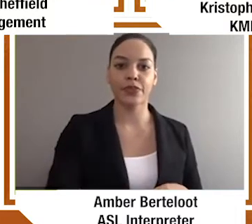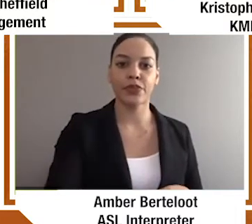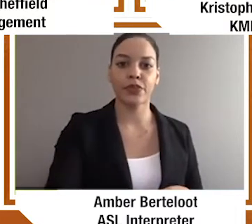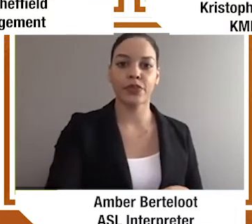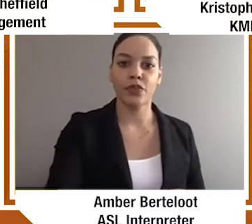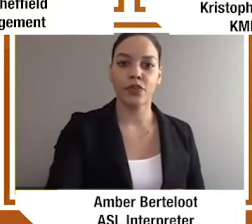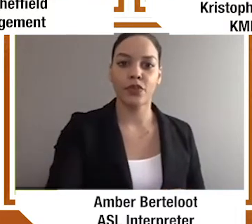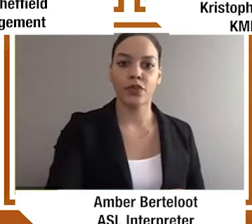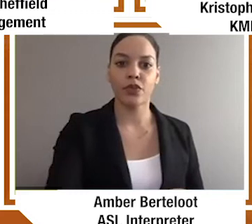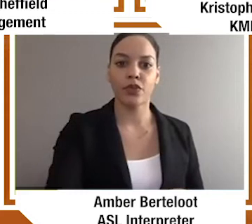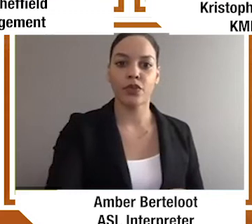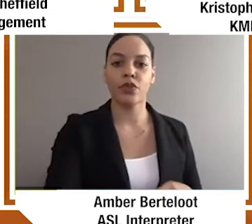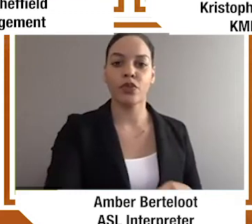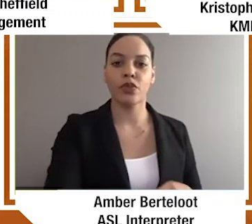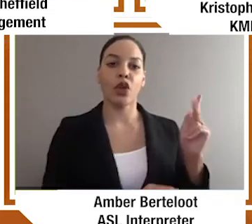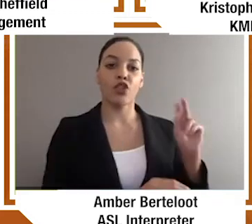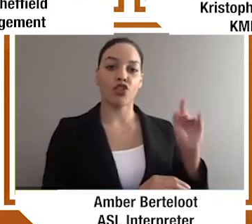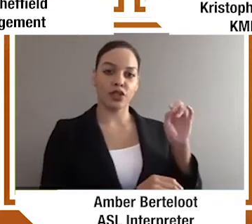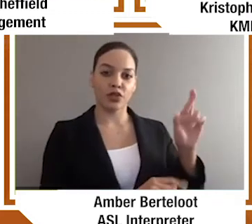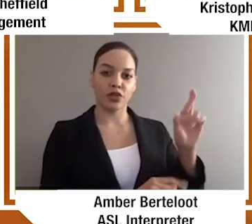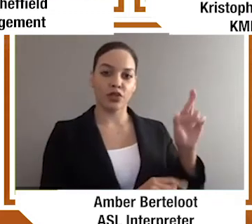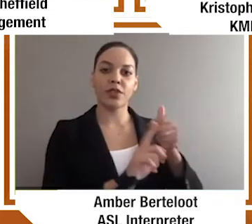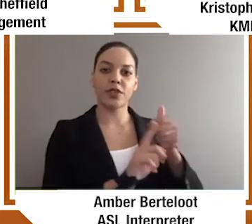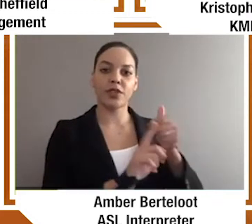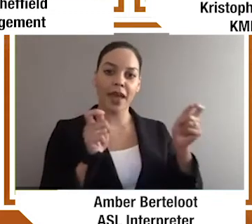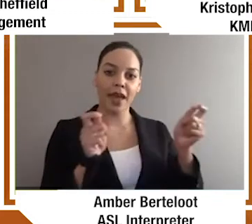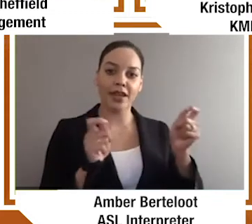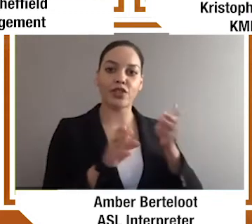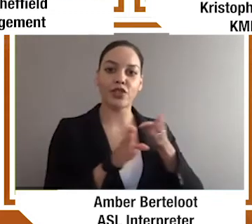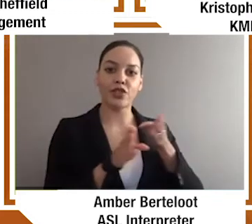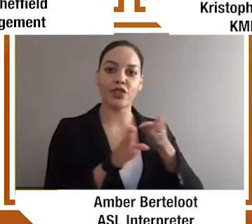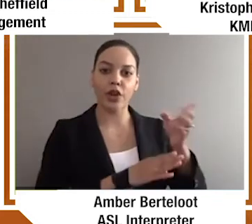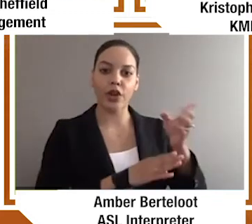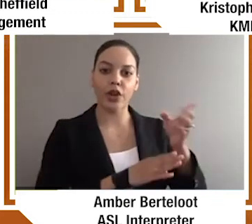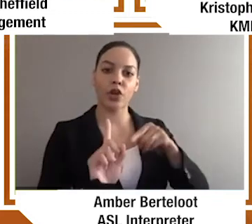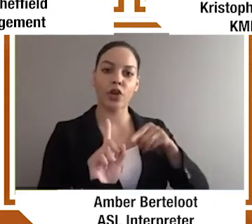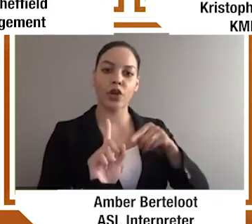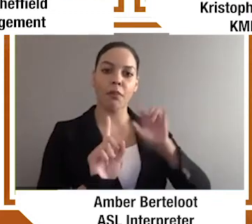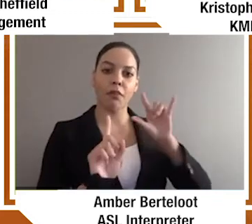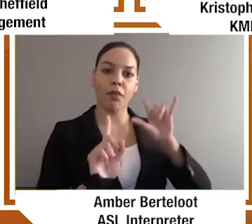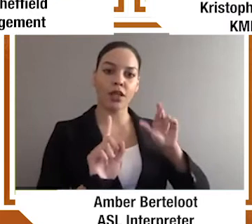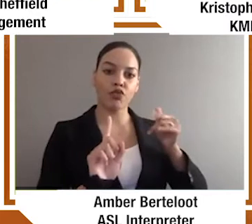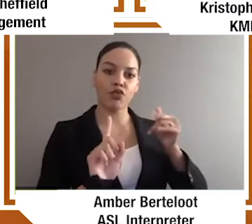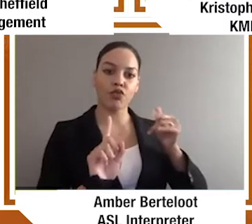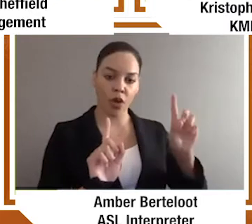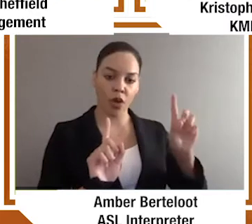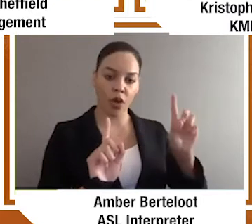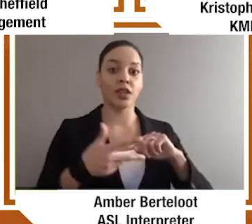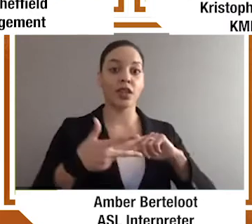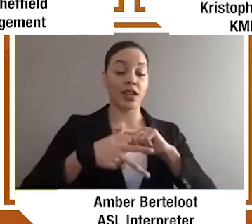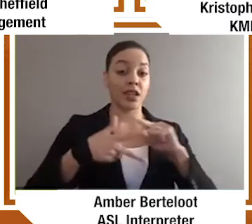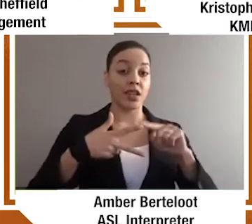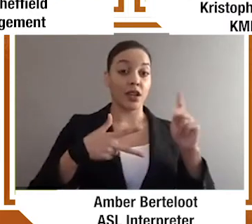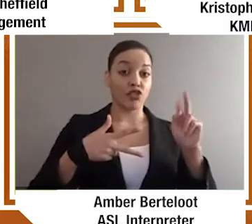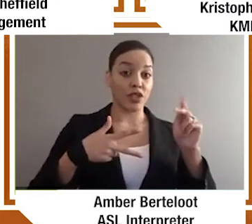has managed the career of Molly Ringwald. Kristopher does not watch network television. Kristopher has never gotten